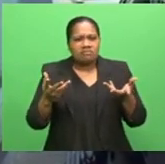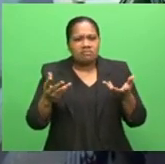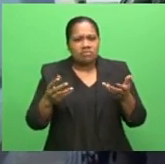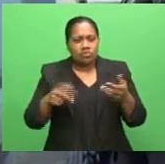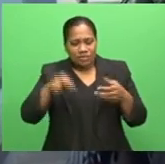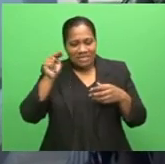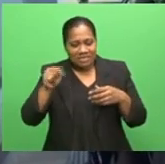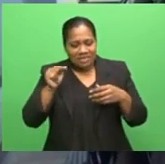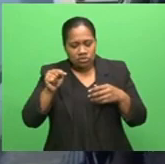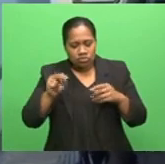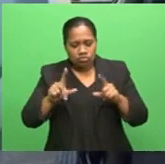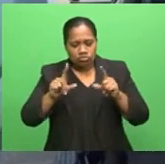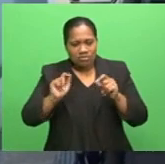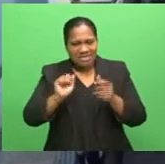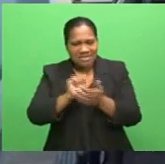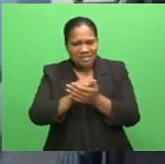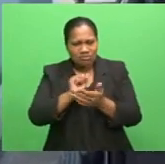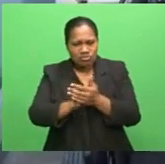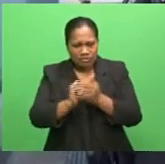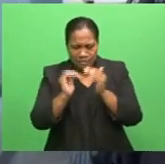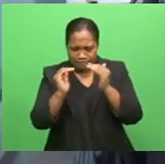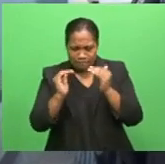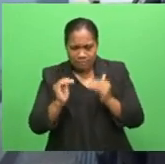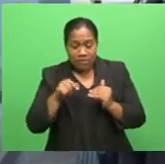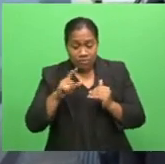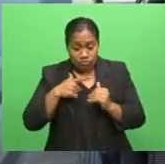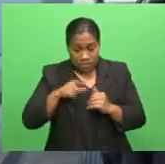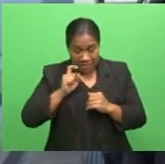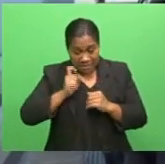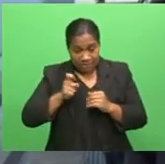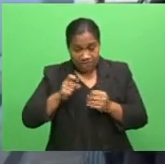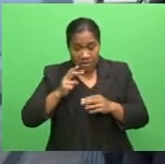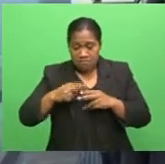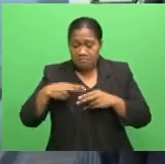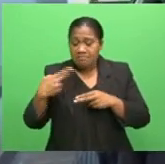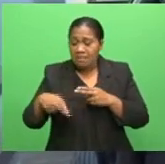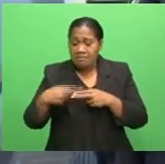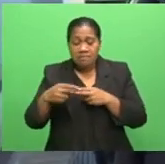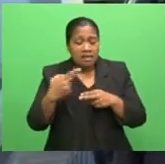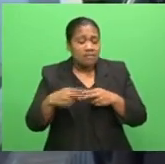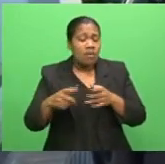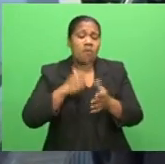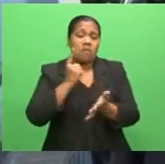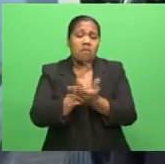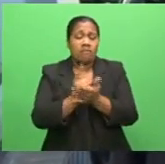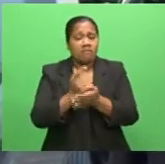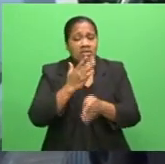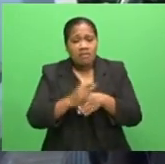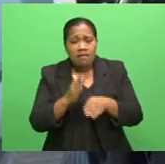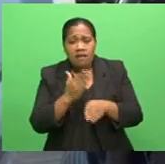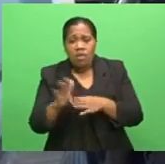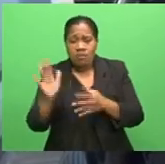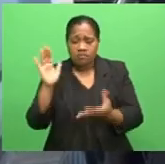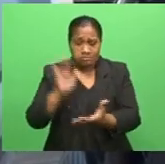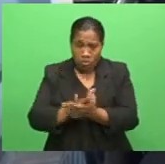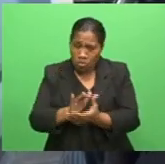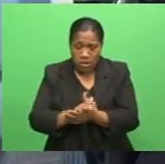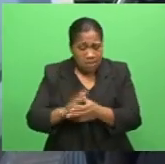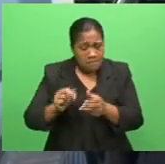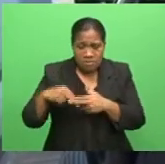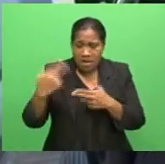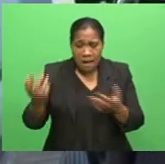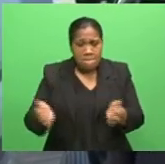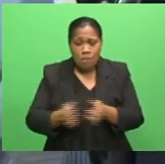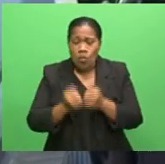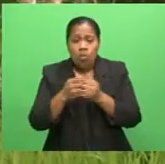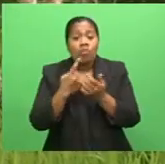adding, because if you plant a hell of a lot of ndalo and have a lot of ngona, all the price will